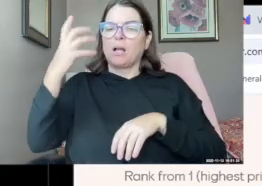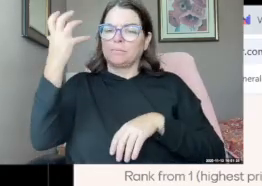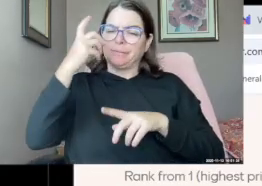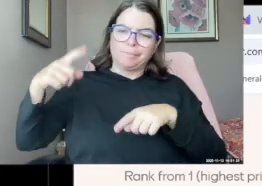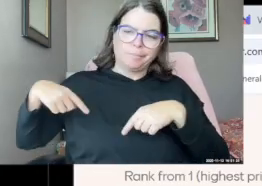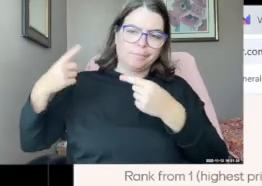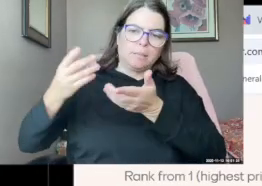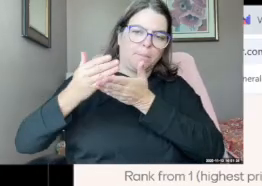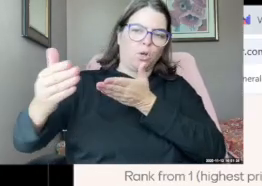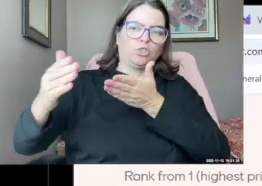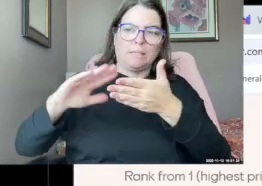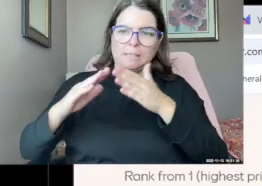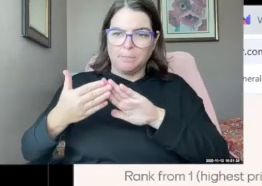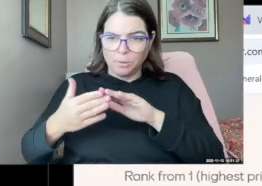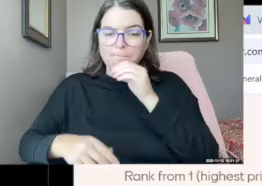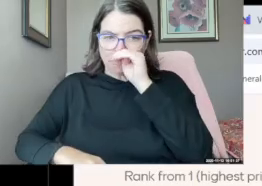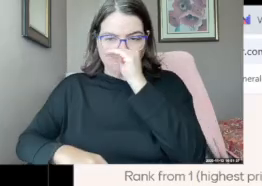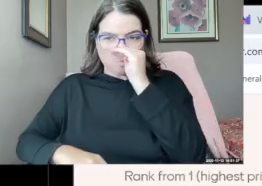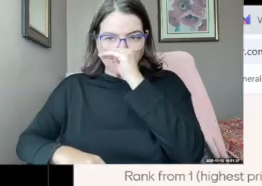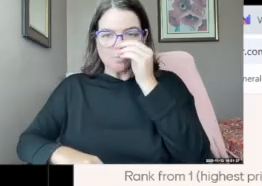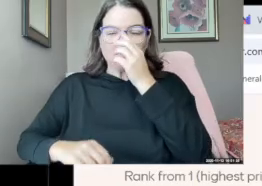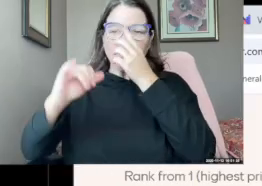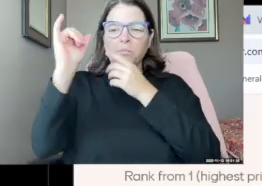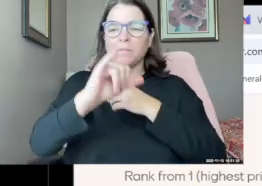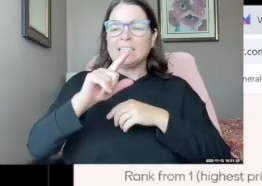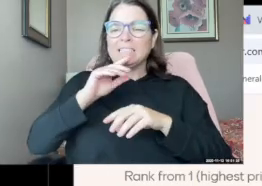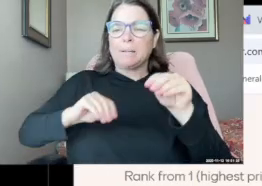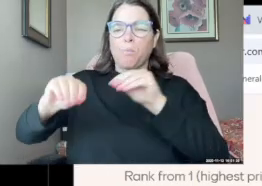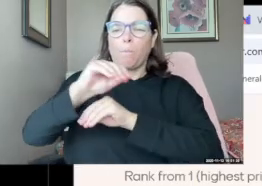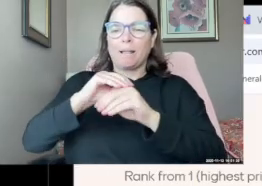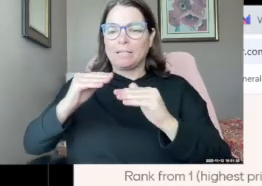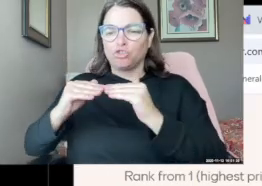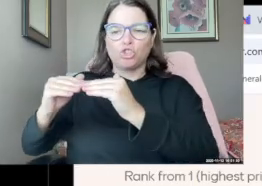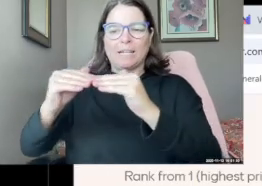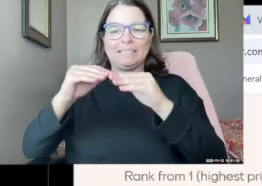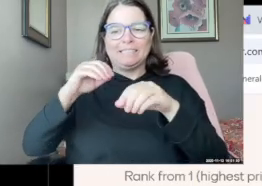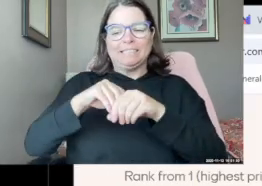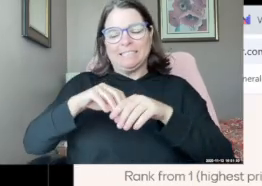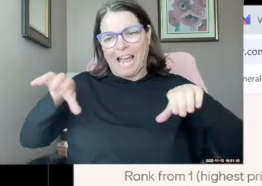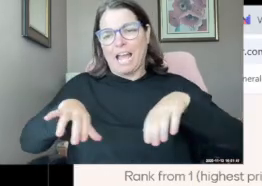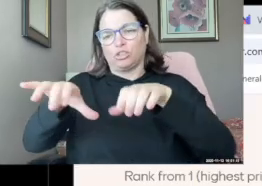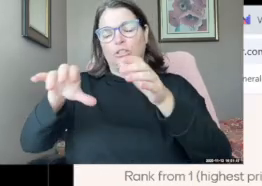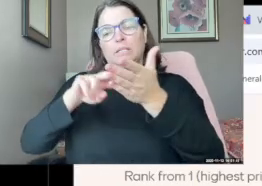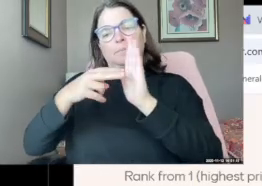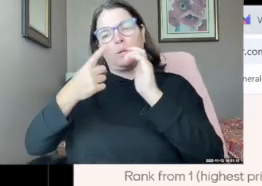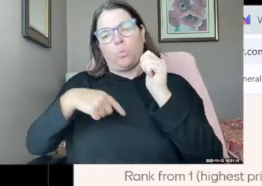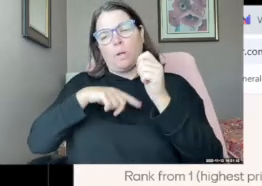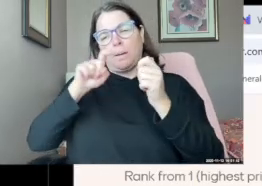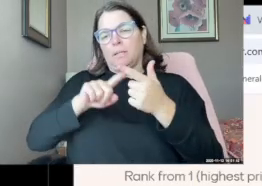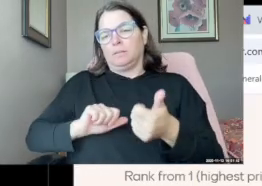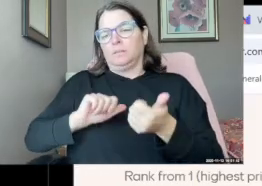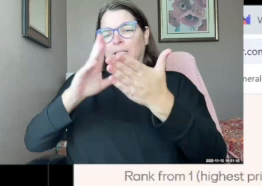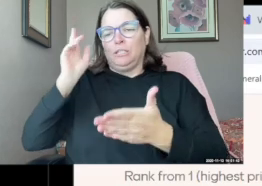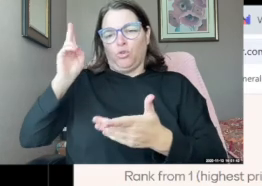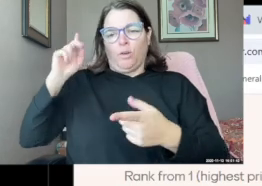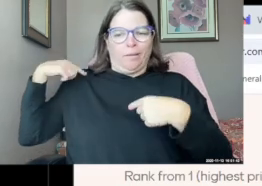below the poverty line and historically marginalized communities. This is mobility justice in